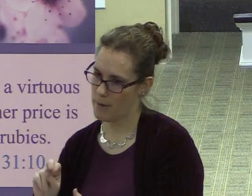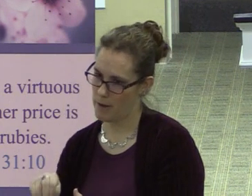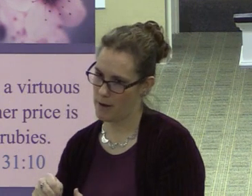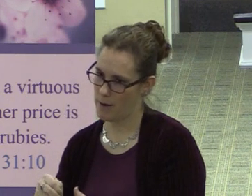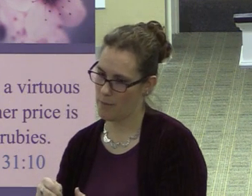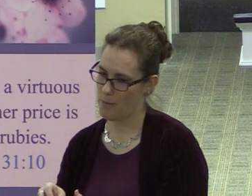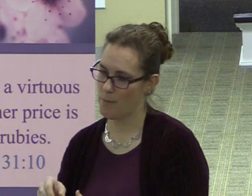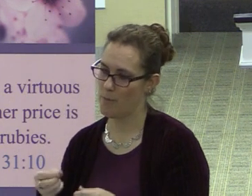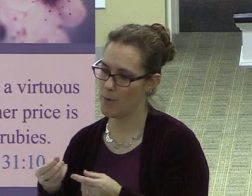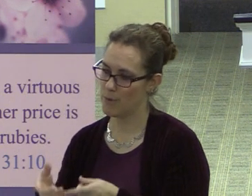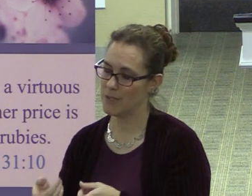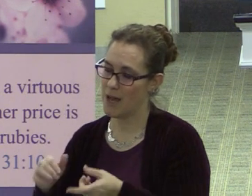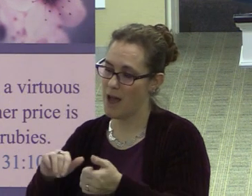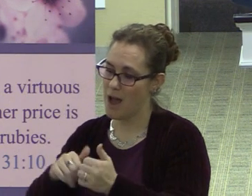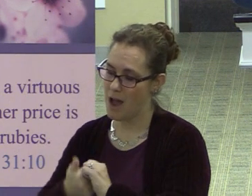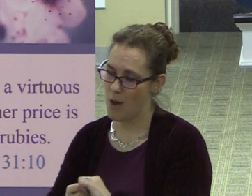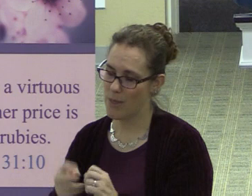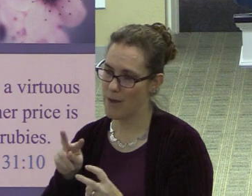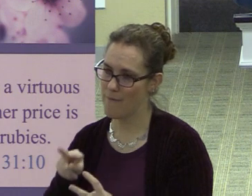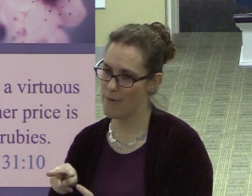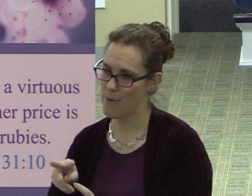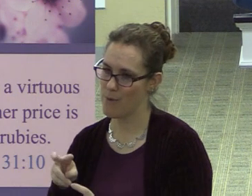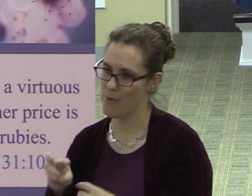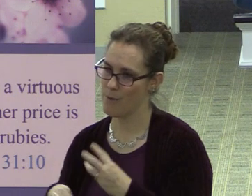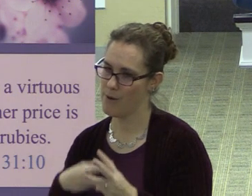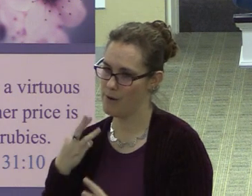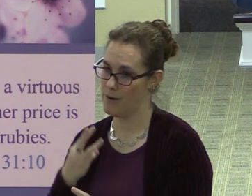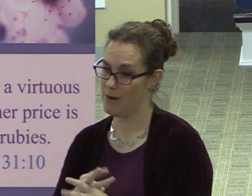world. It worked.